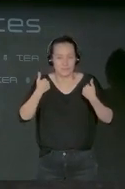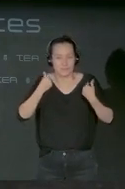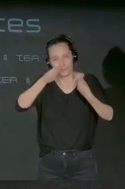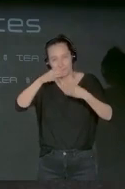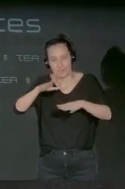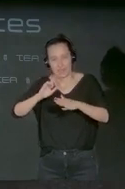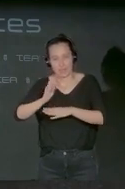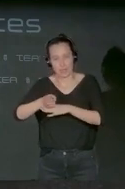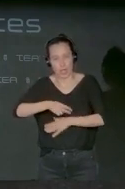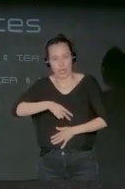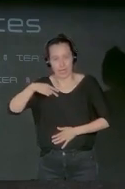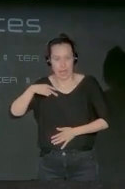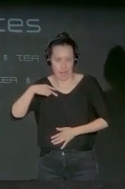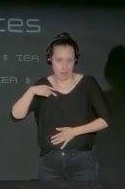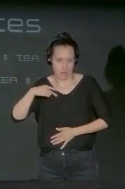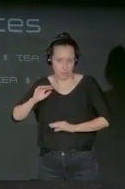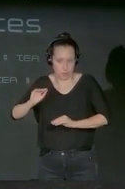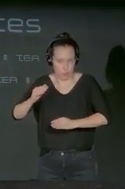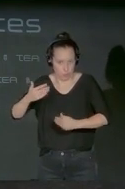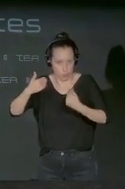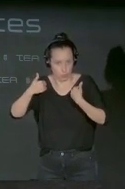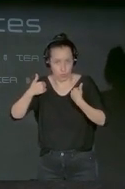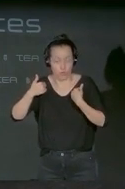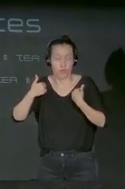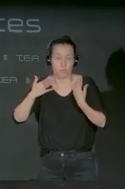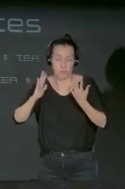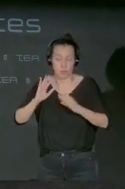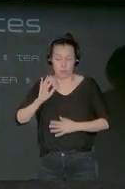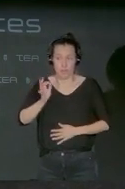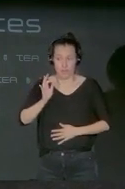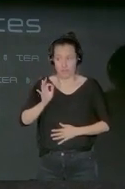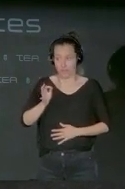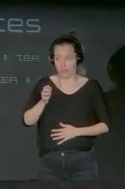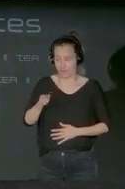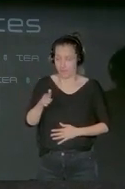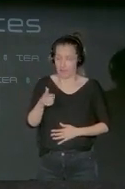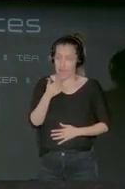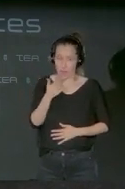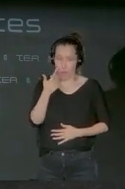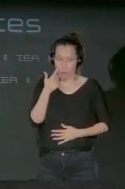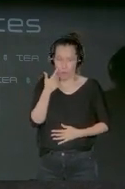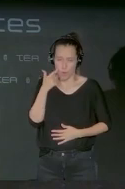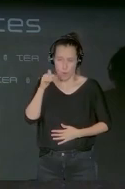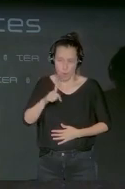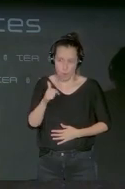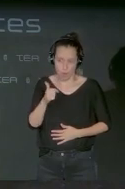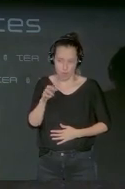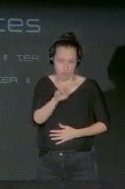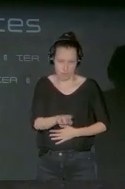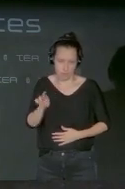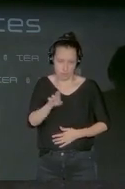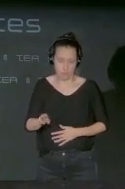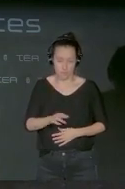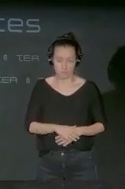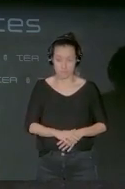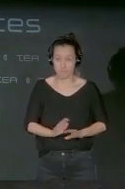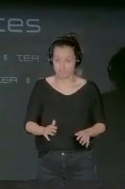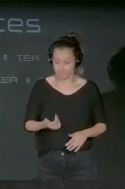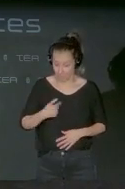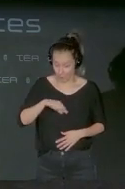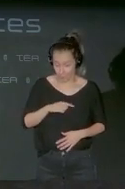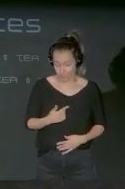it's a message that certainly has been underlined today. From our side, you know, our side of this picture, I